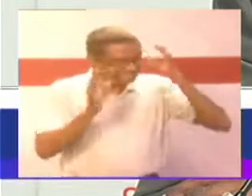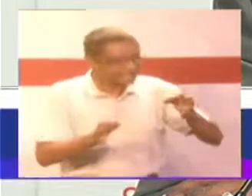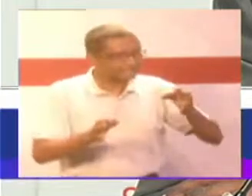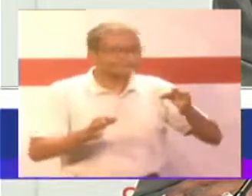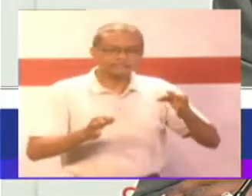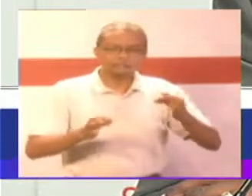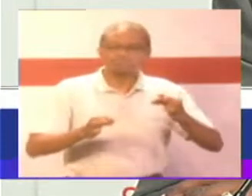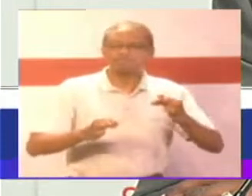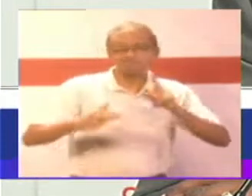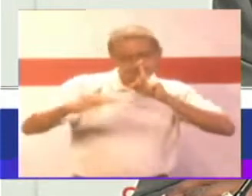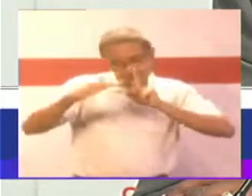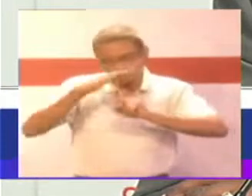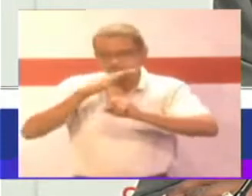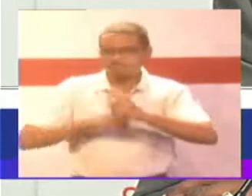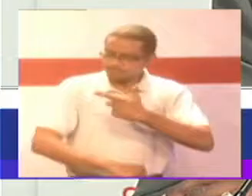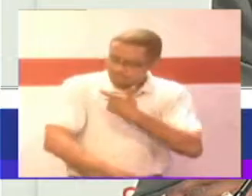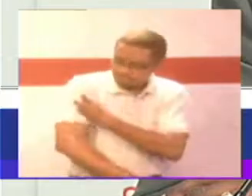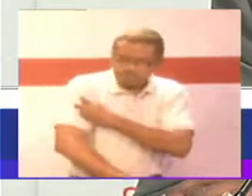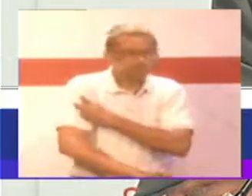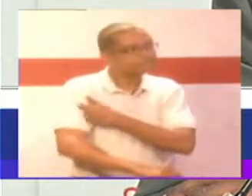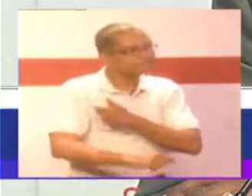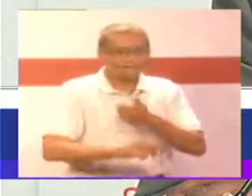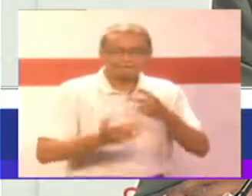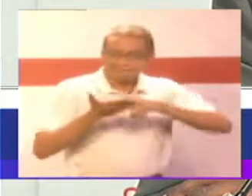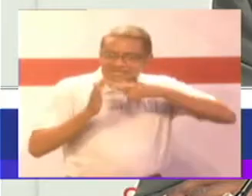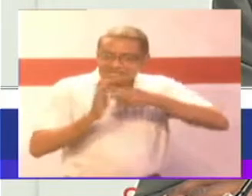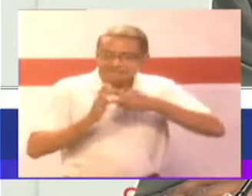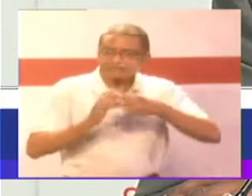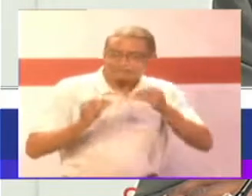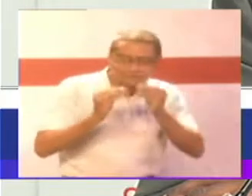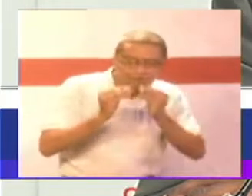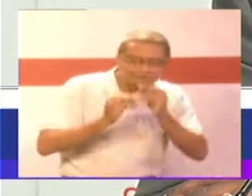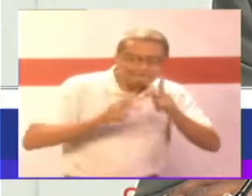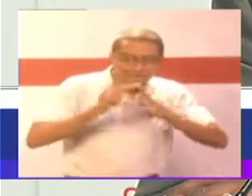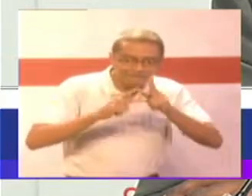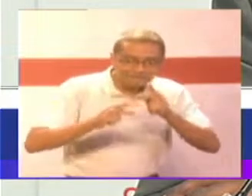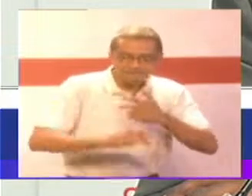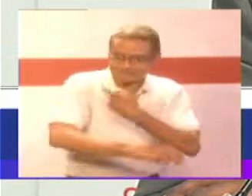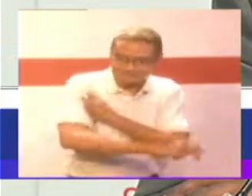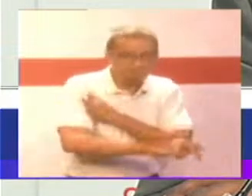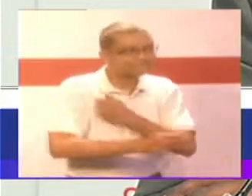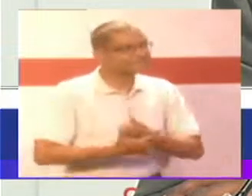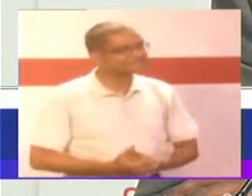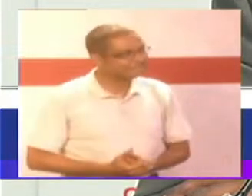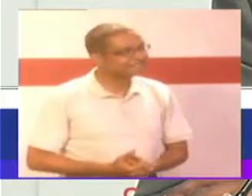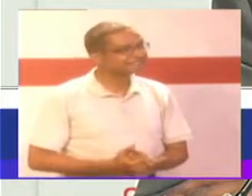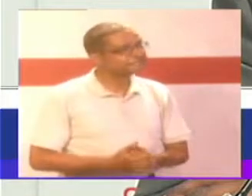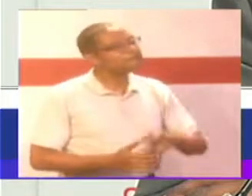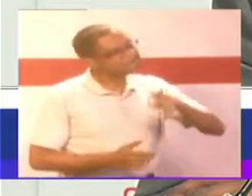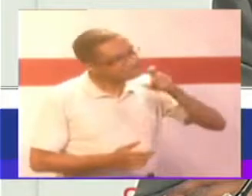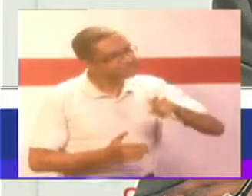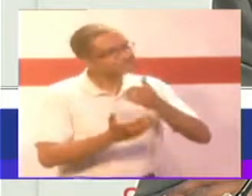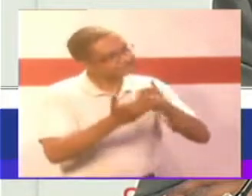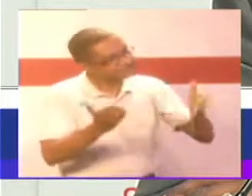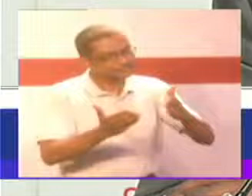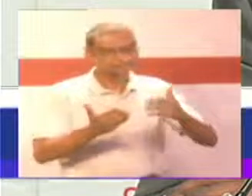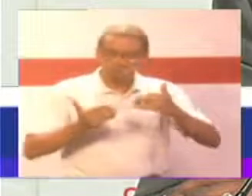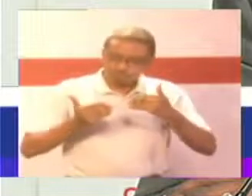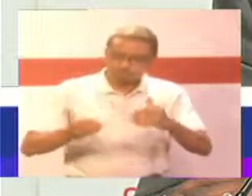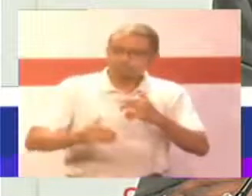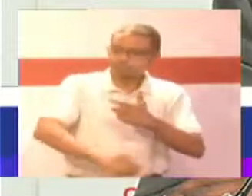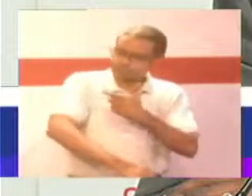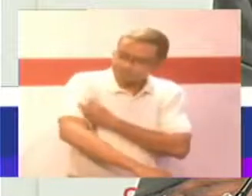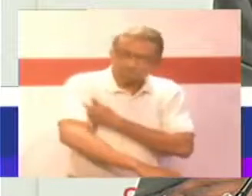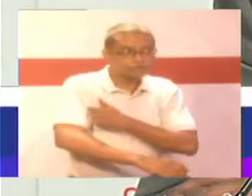vaccinated who can contribute to reduction in risk of another wave by getting themselves vaccinated and